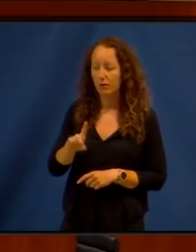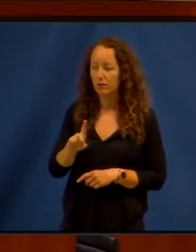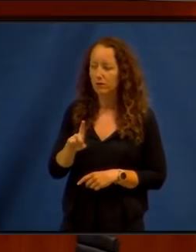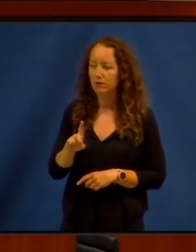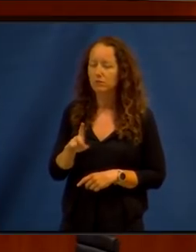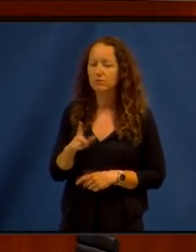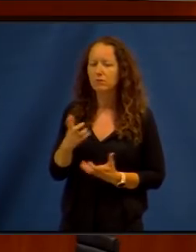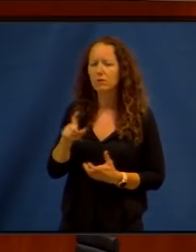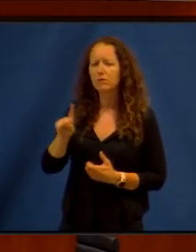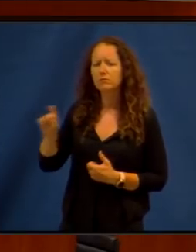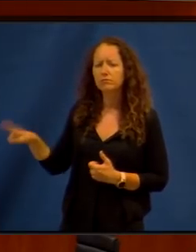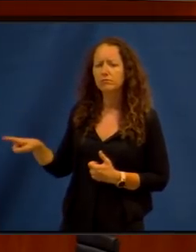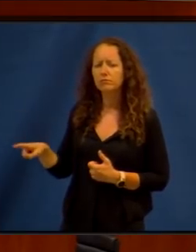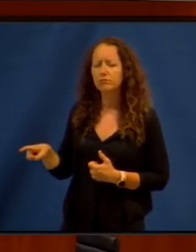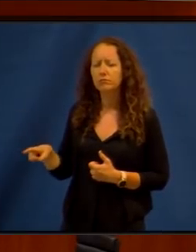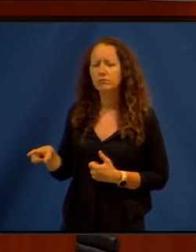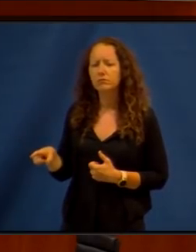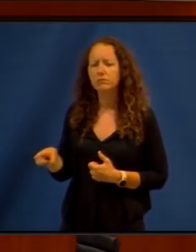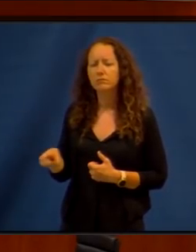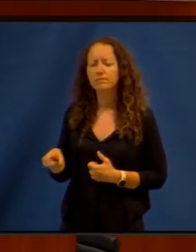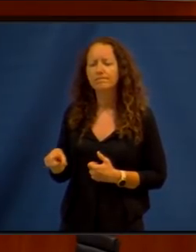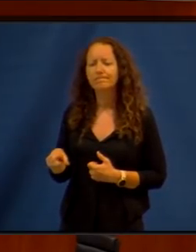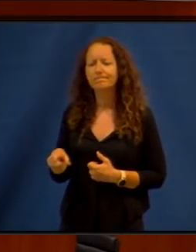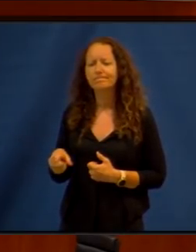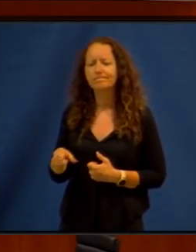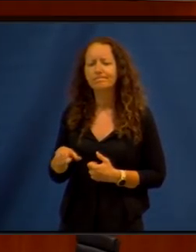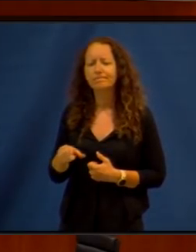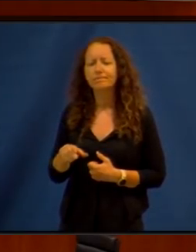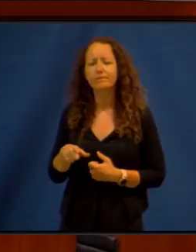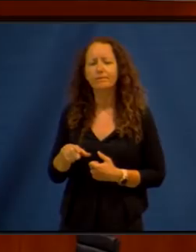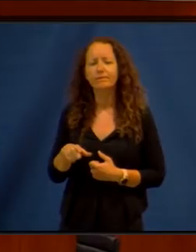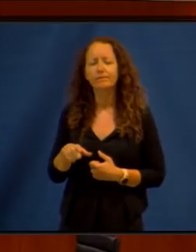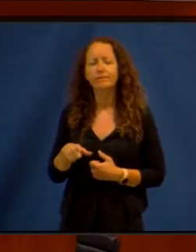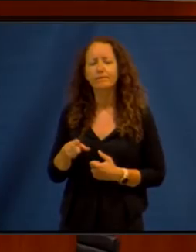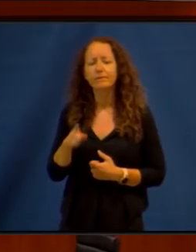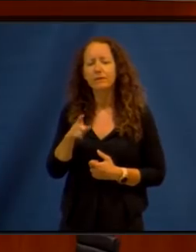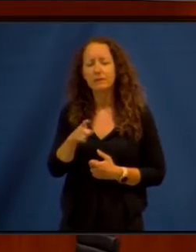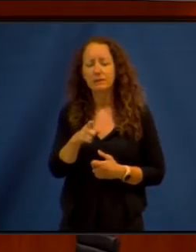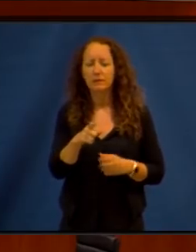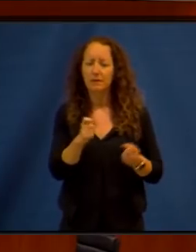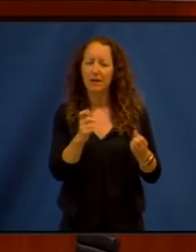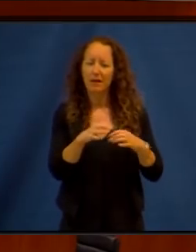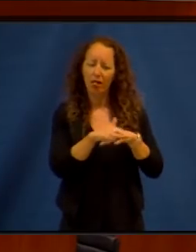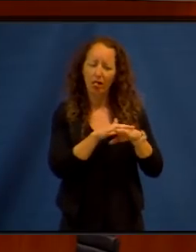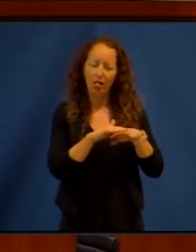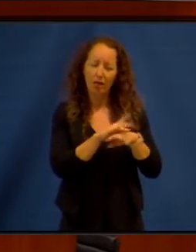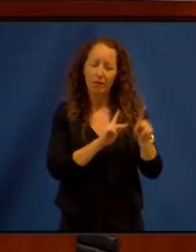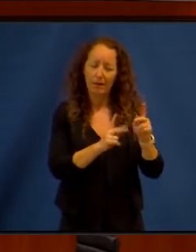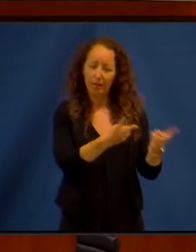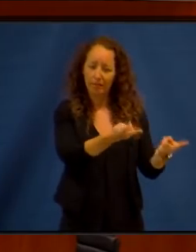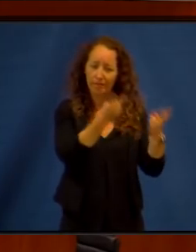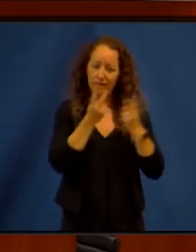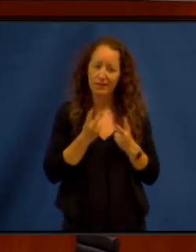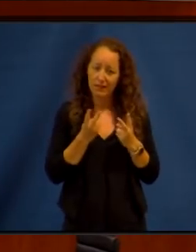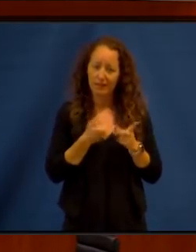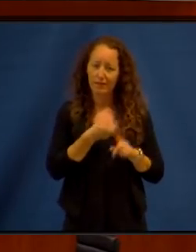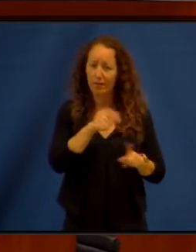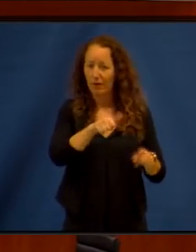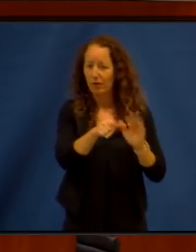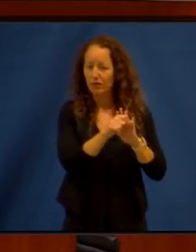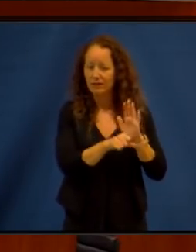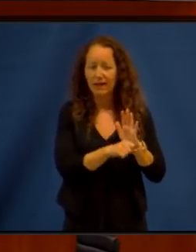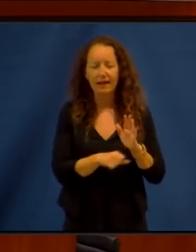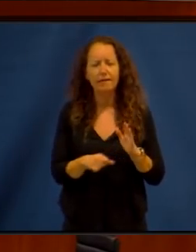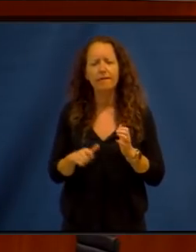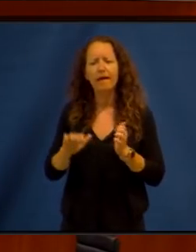ask about enforcement of those crowds of visitors. Are there any plans for that, or is there already enforcement